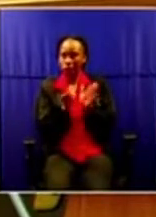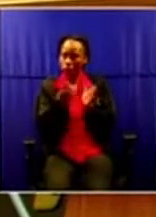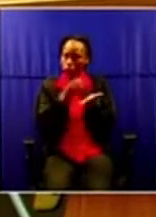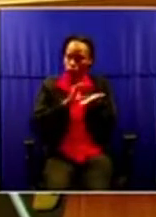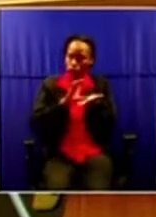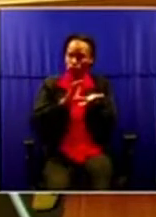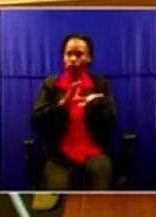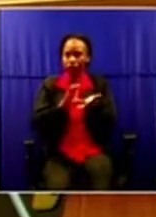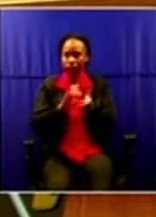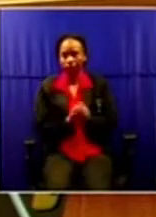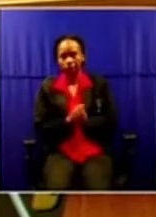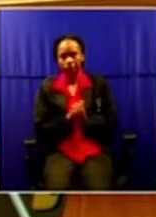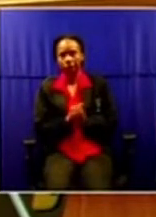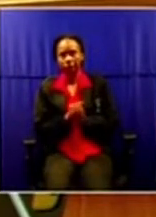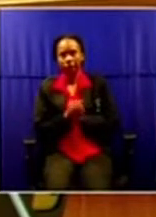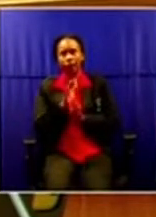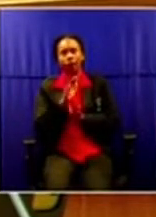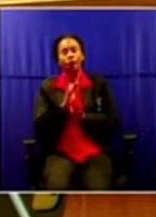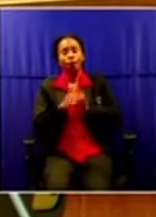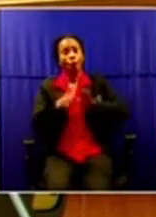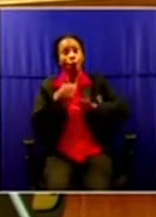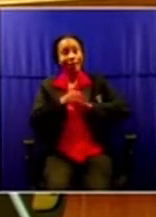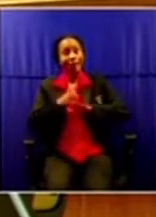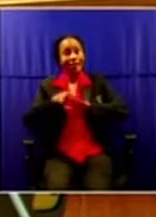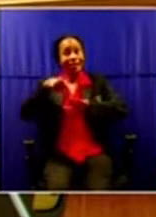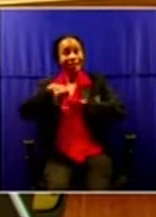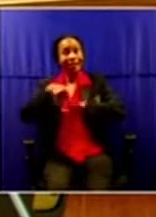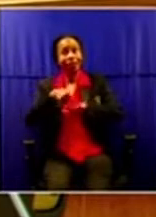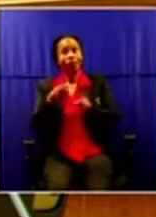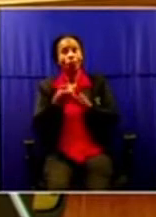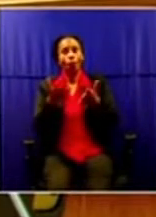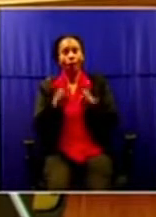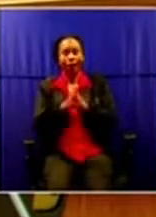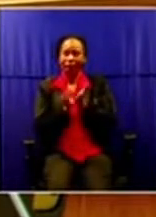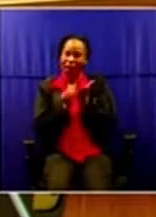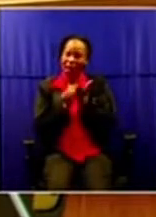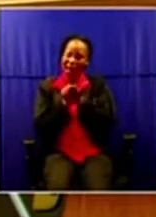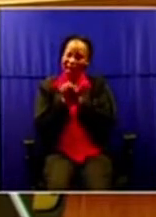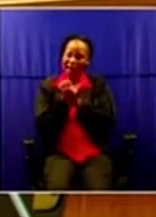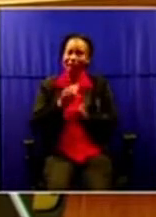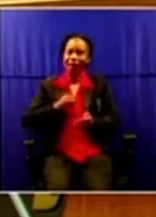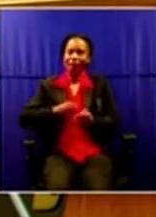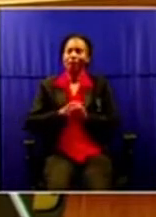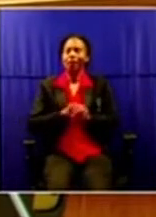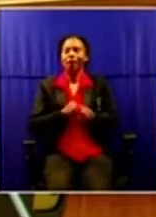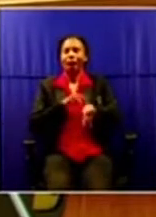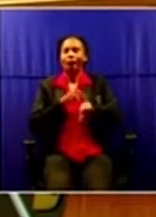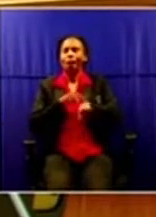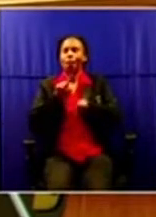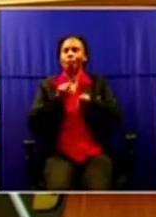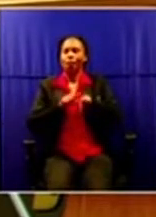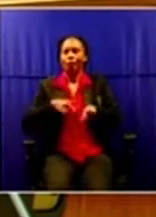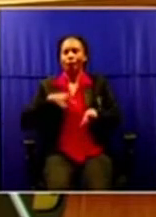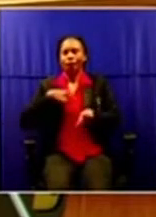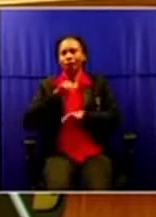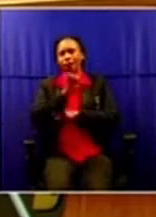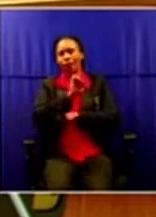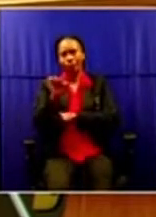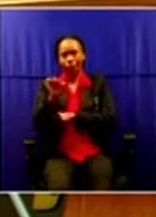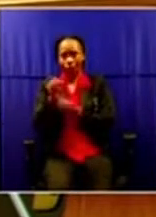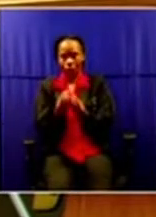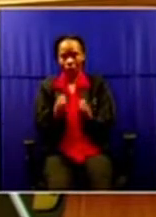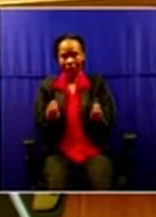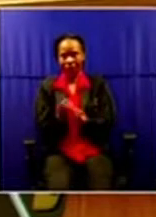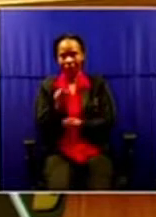for all these efforts is laid in the early years of a young person's life. This is why